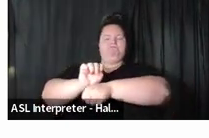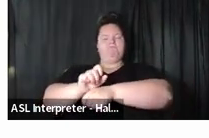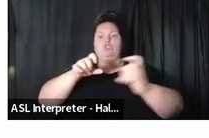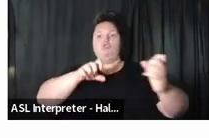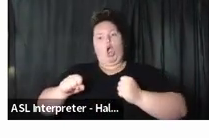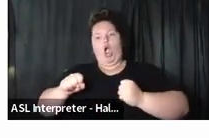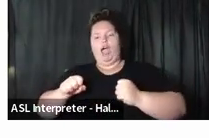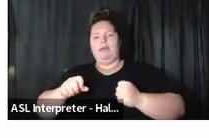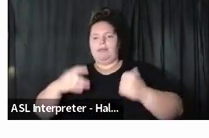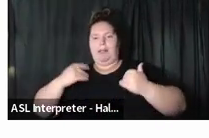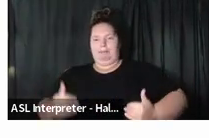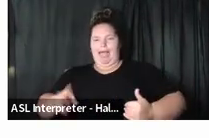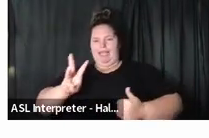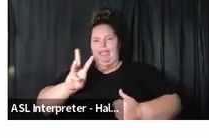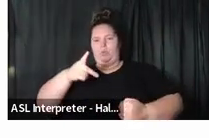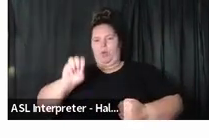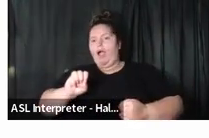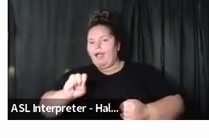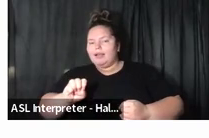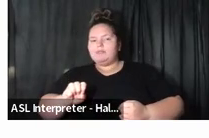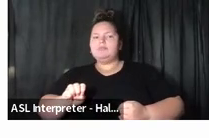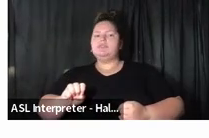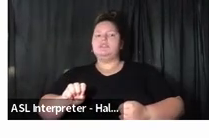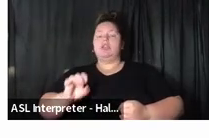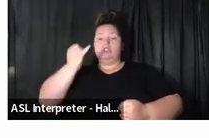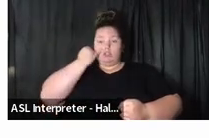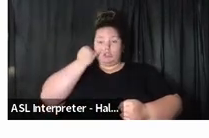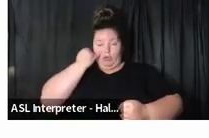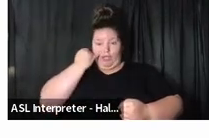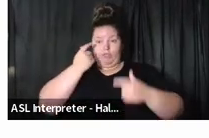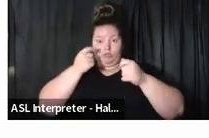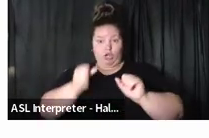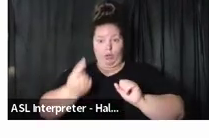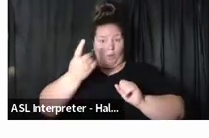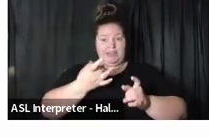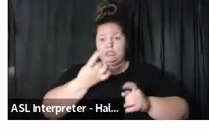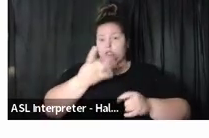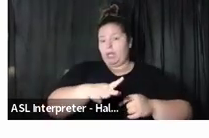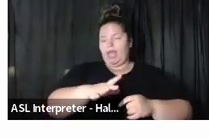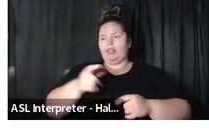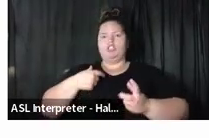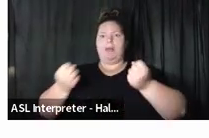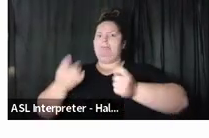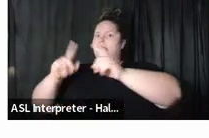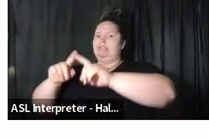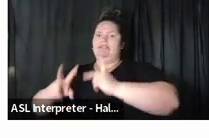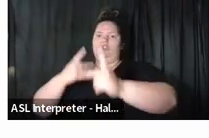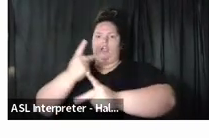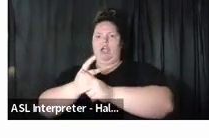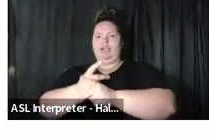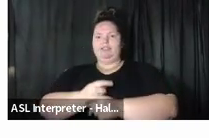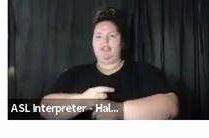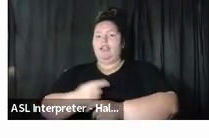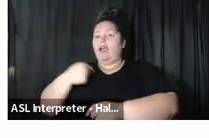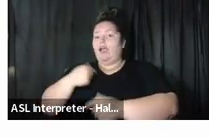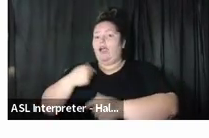out there. So if you try one and you don't like it, I would recommend trying some others. There's one that I've had when we were camping. It was